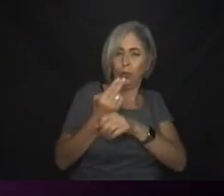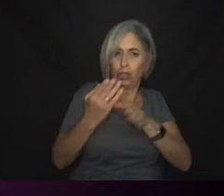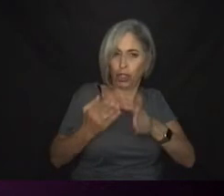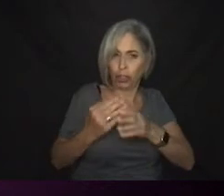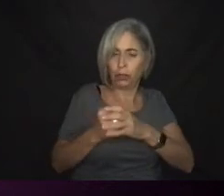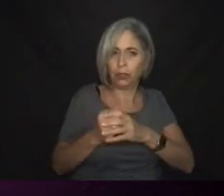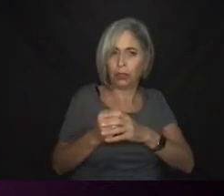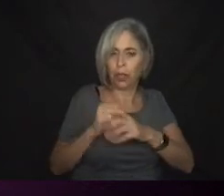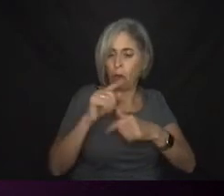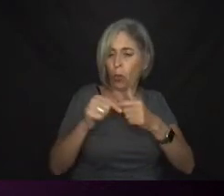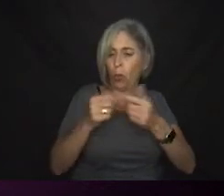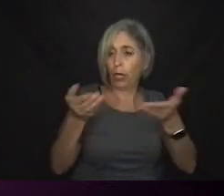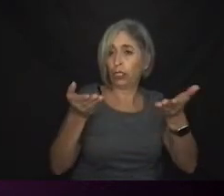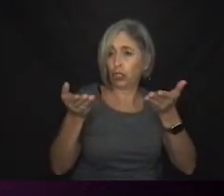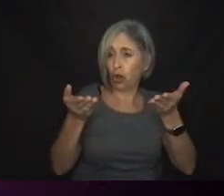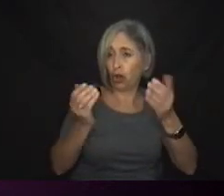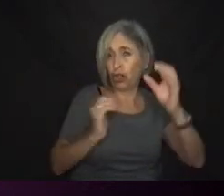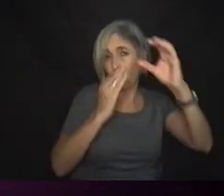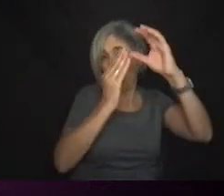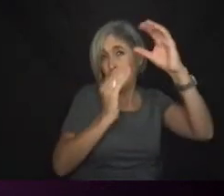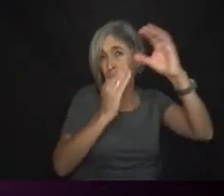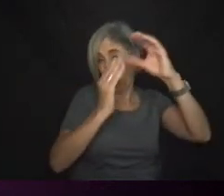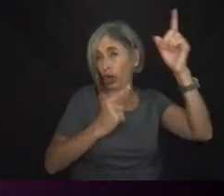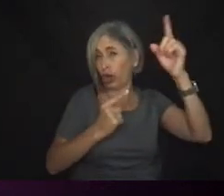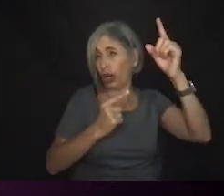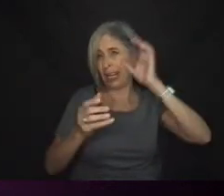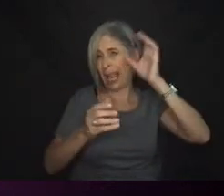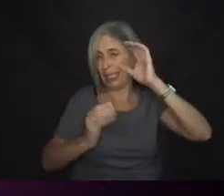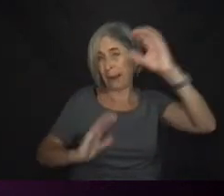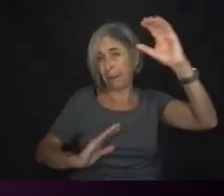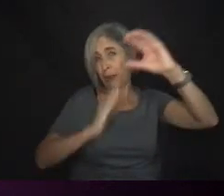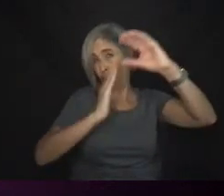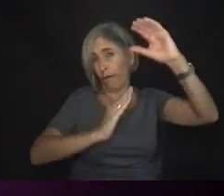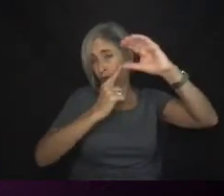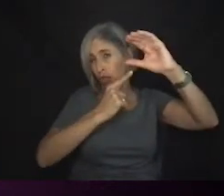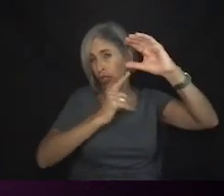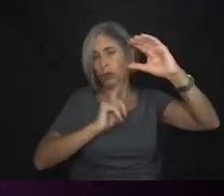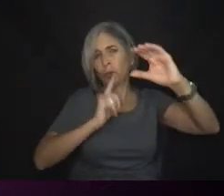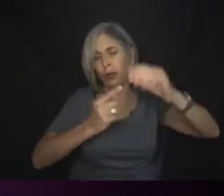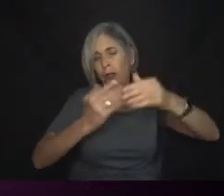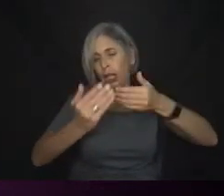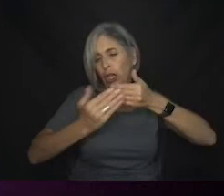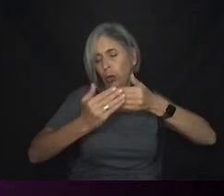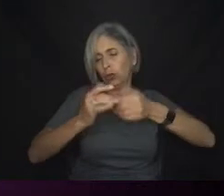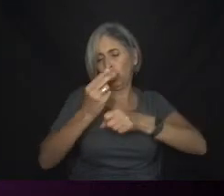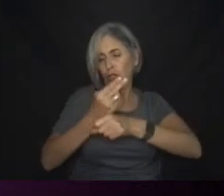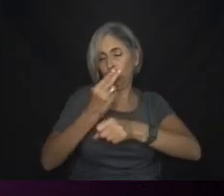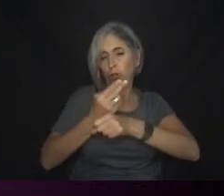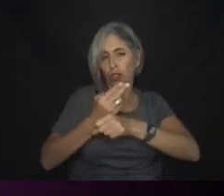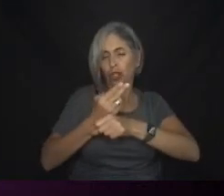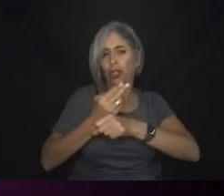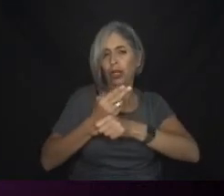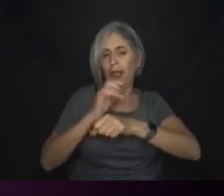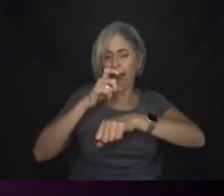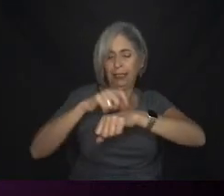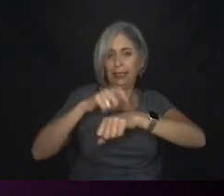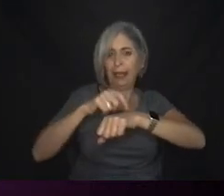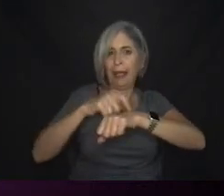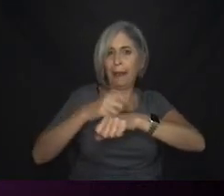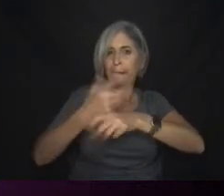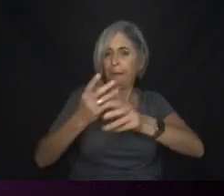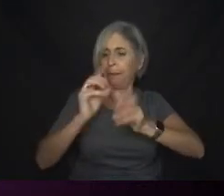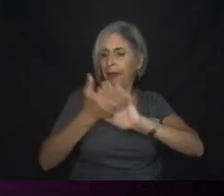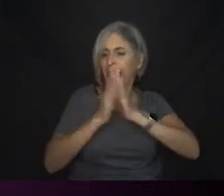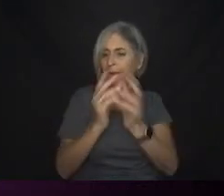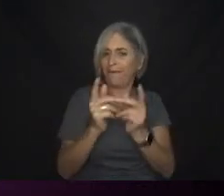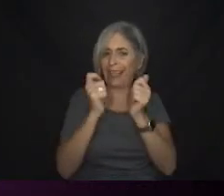when like a server or a content server is really close to the user geographically, the time to access it becomes faster,